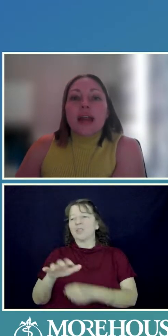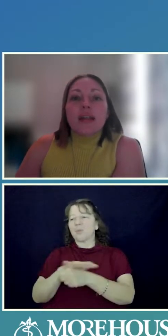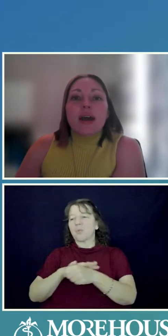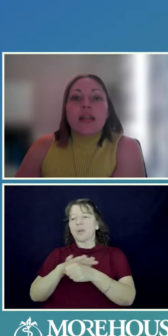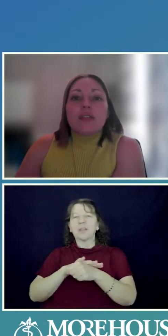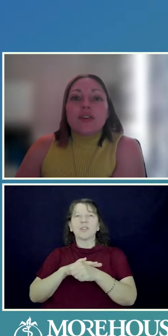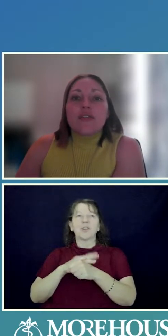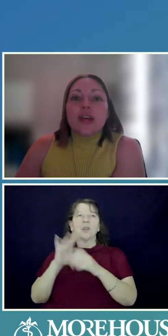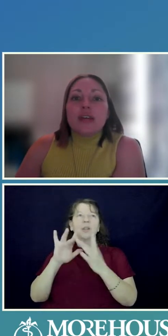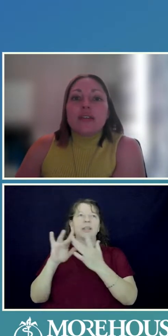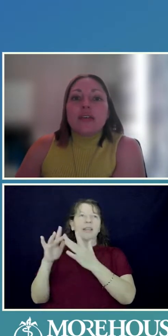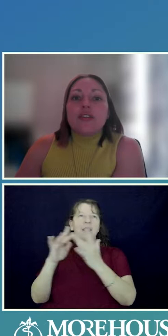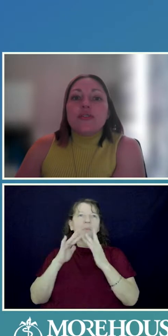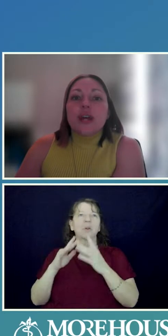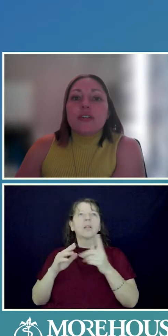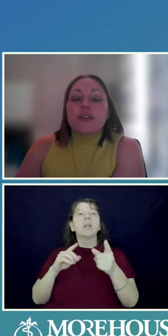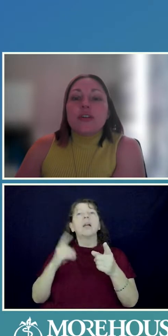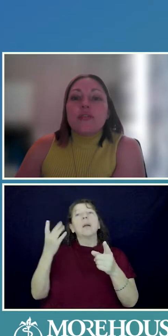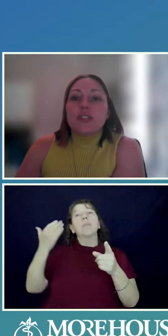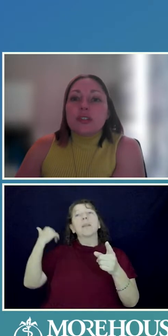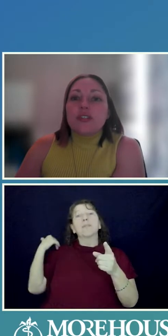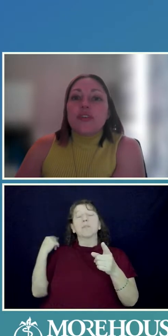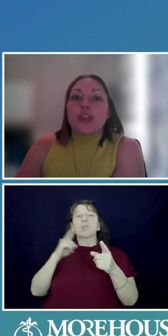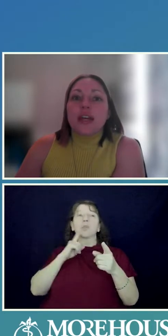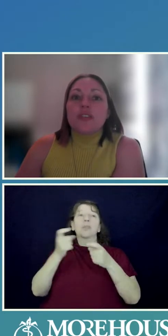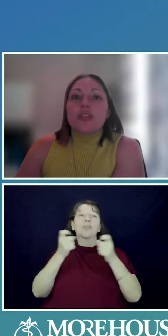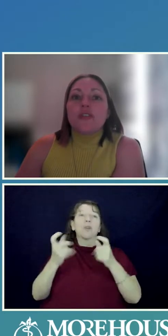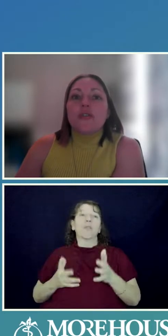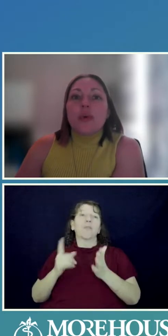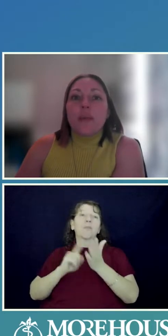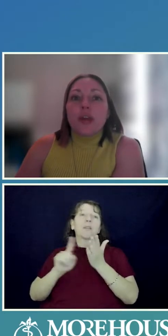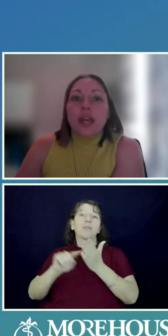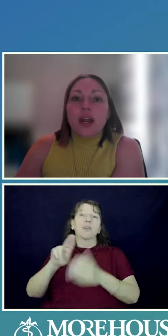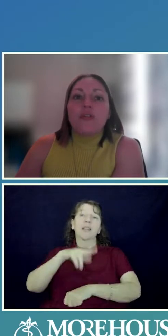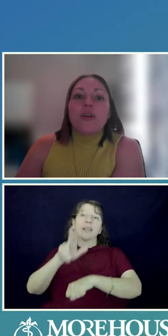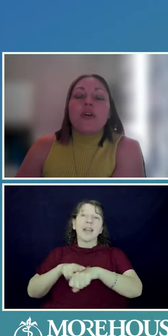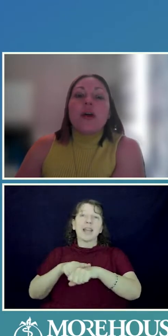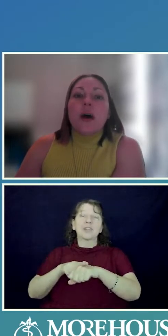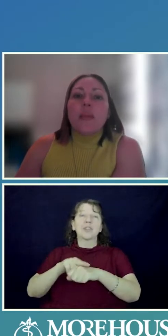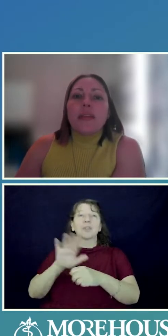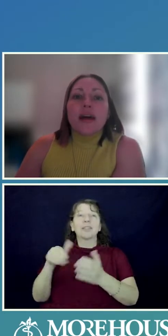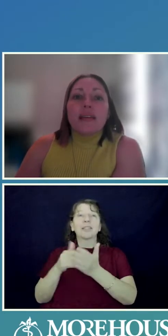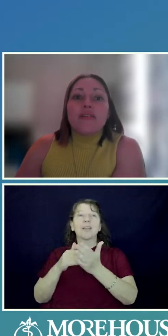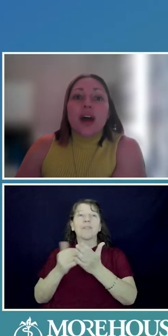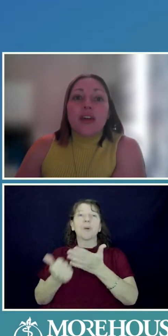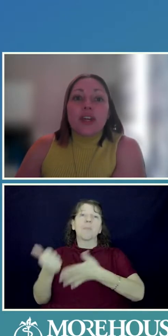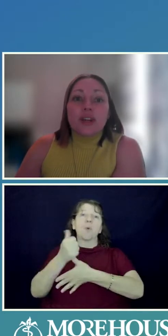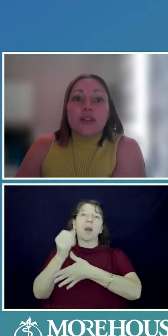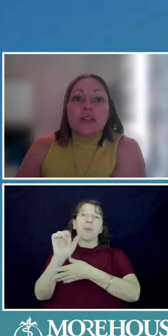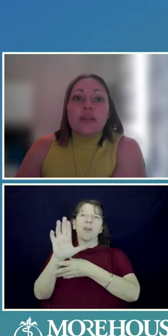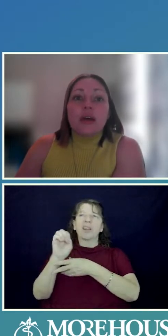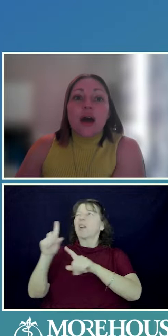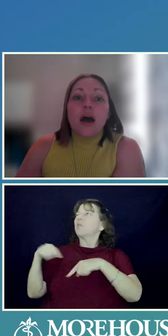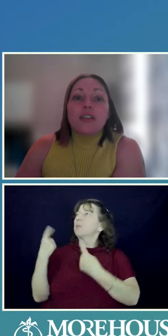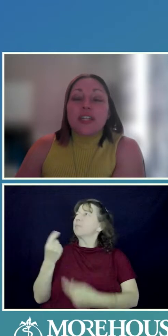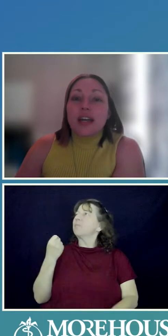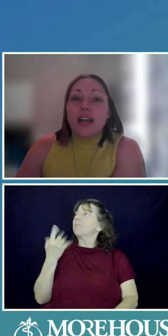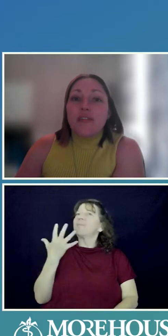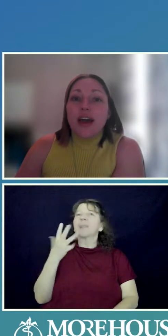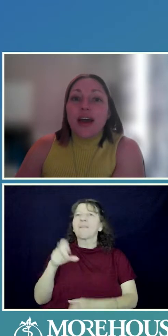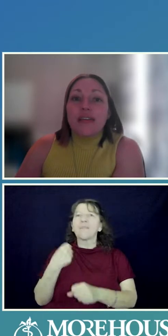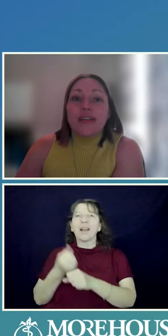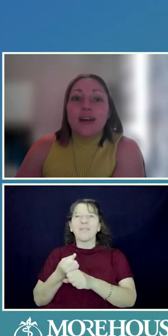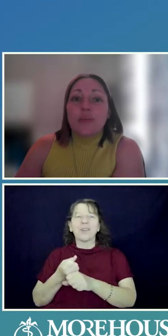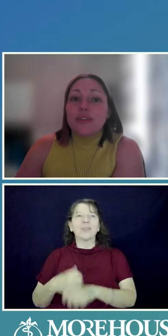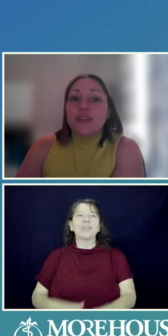Dr. Gagliotti served as the Director of Research for the National Center for Primary Care for about the last 5 years. She and I